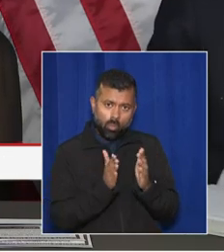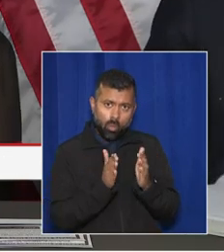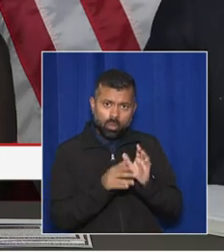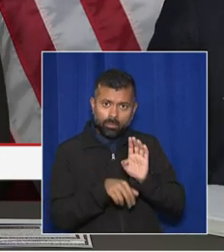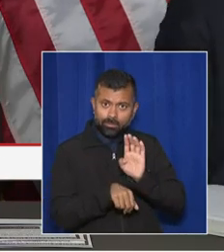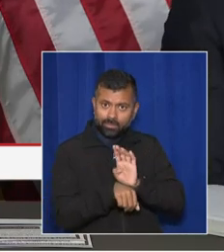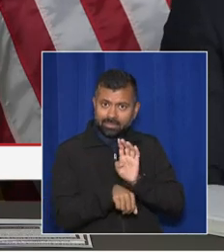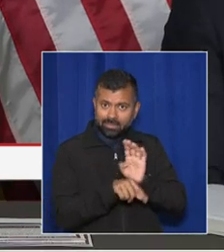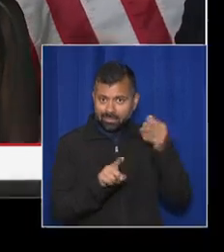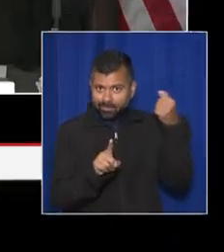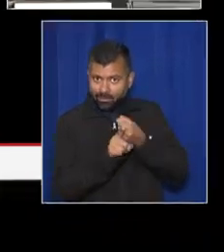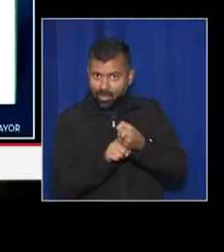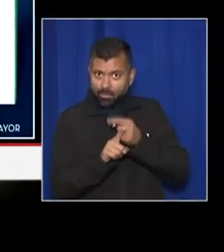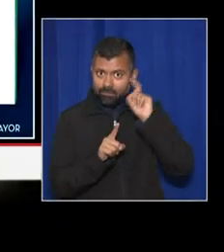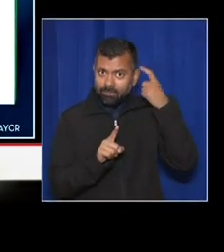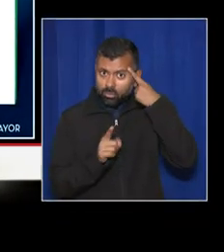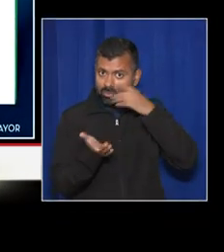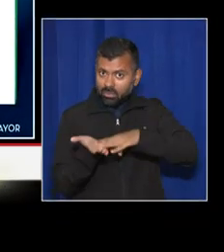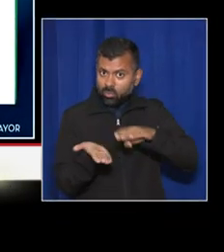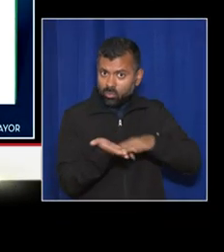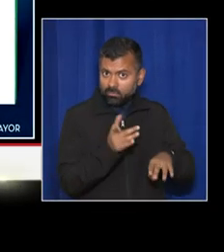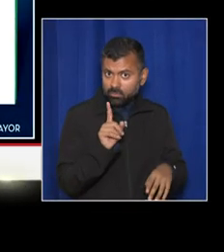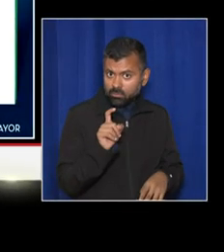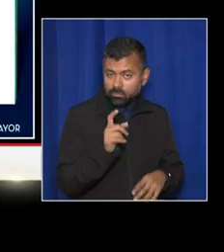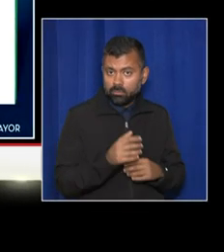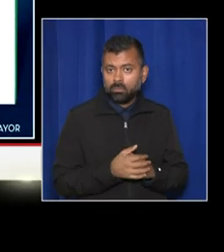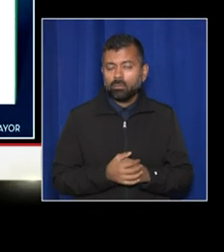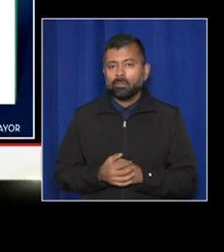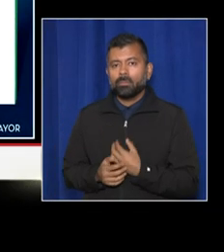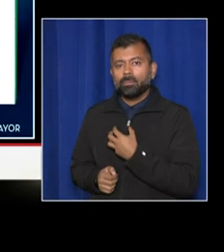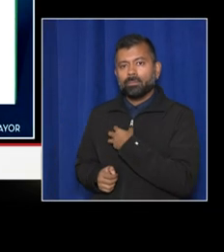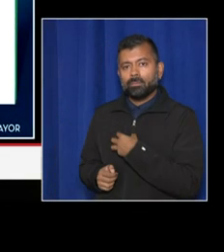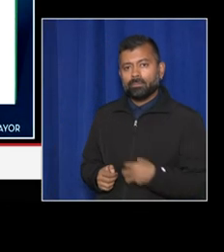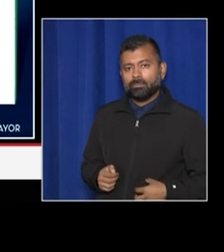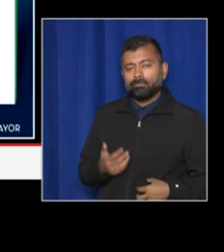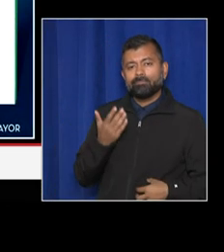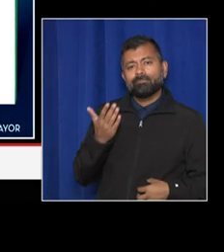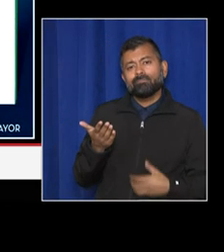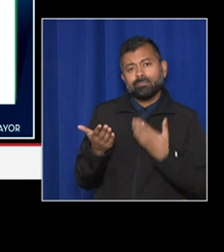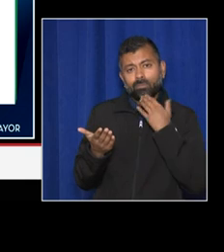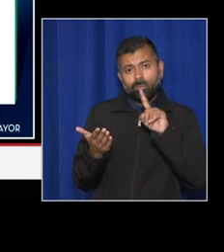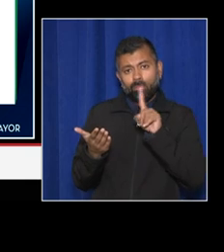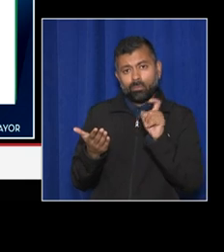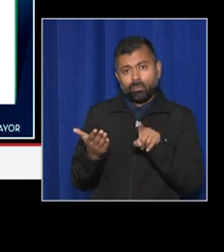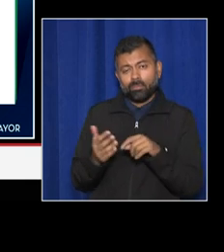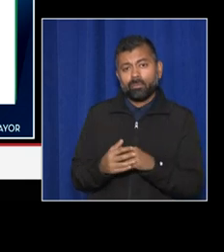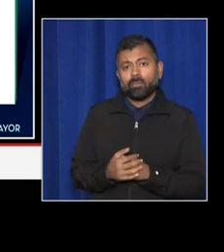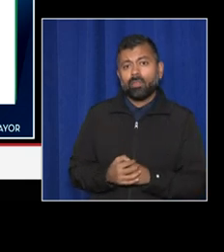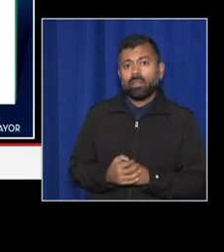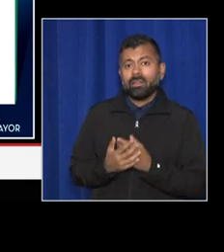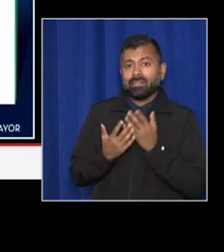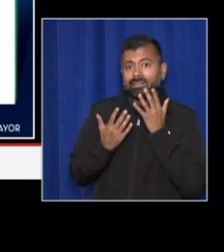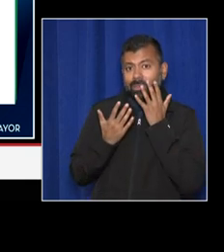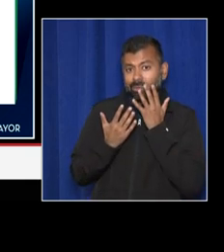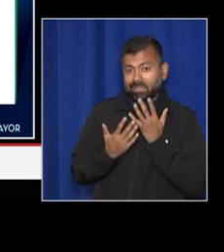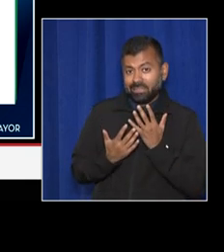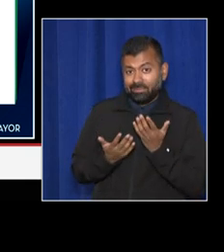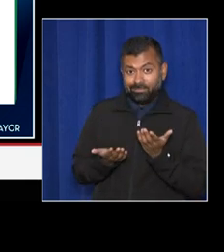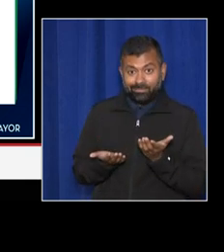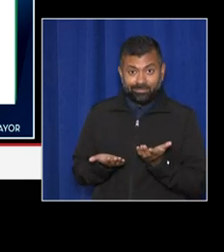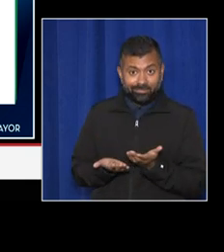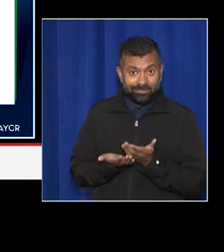Well, thanks for that question, Marcus. And the unfortunate reality is that